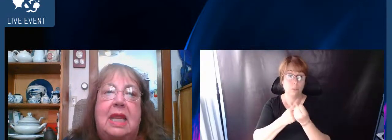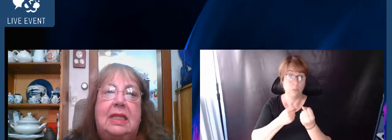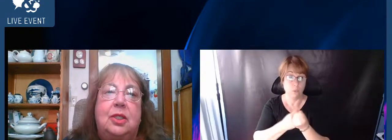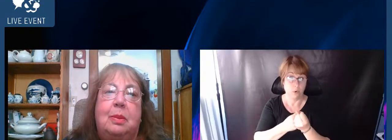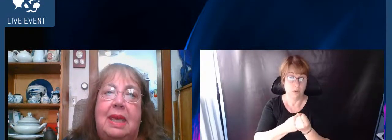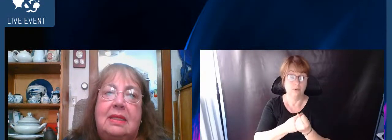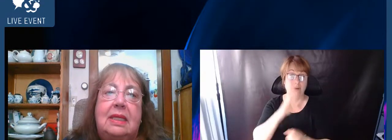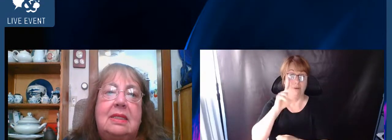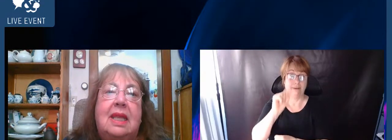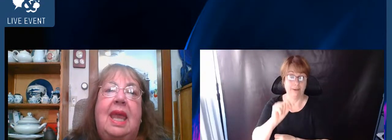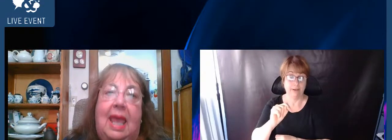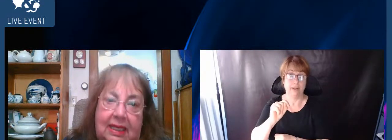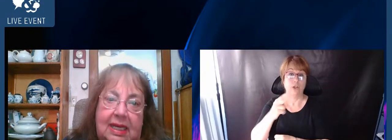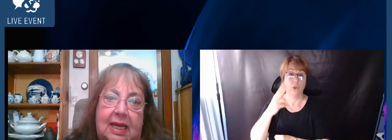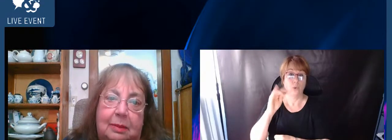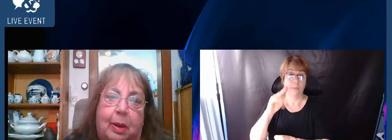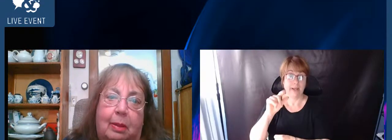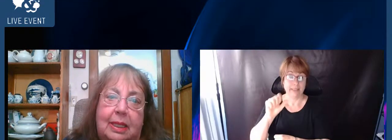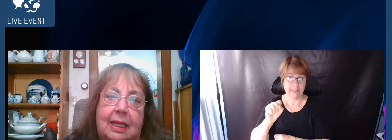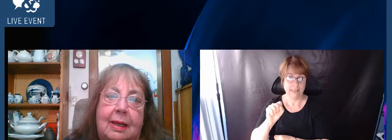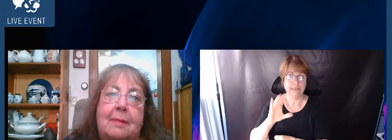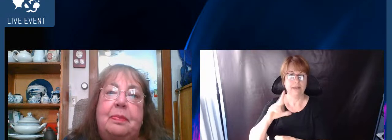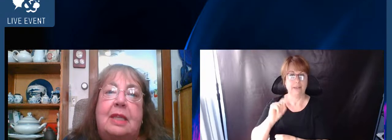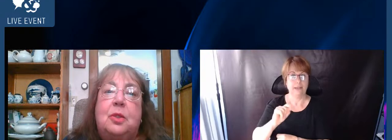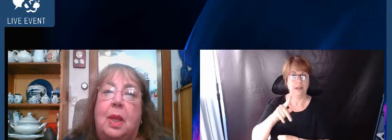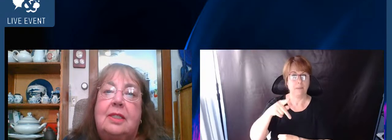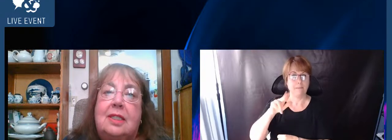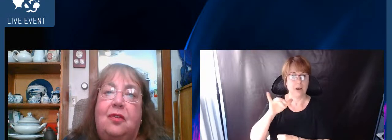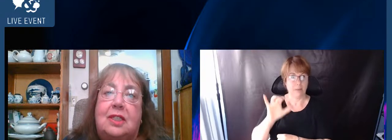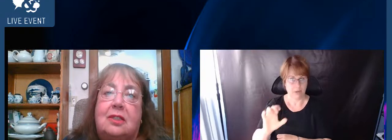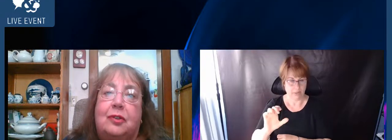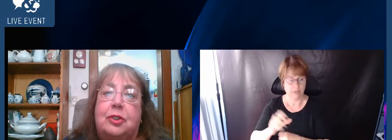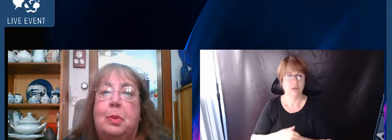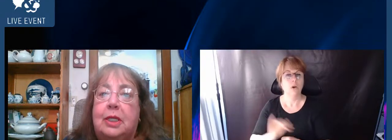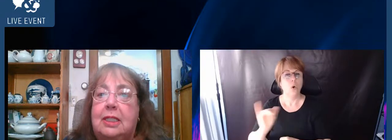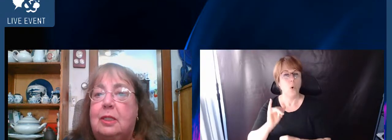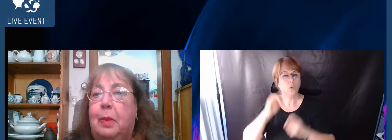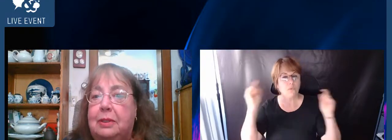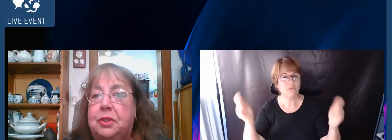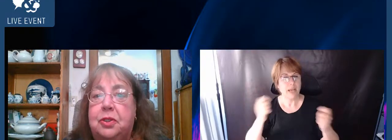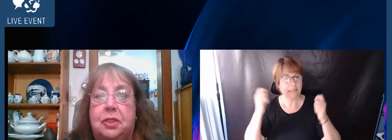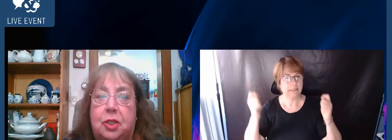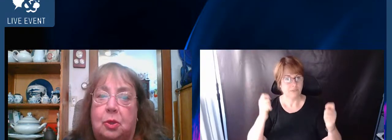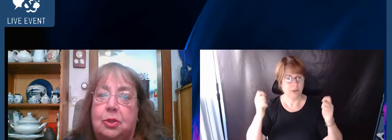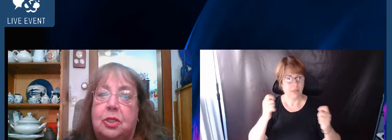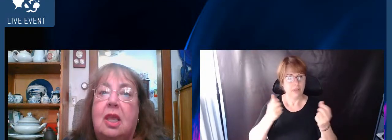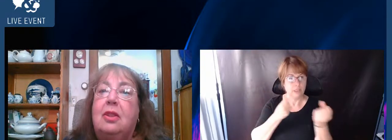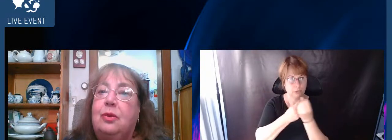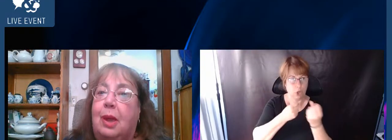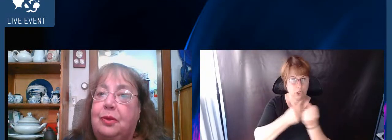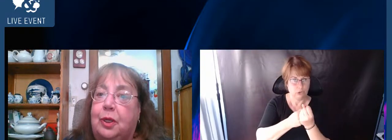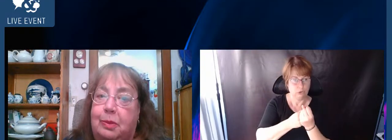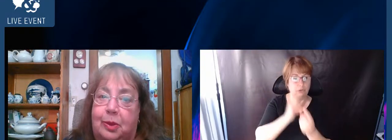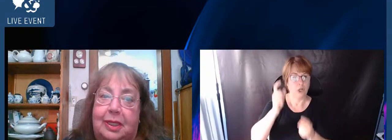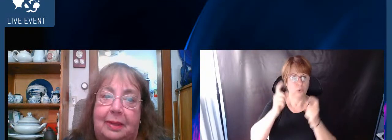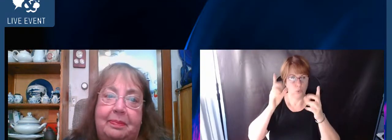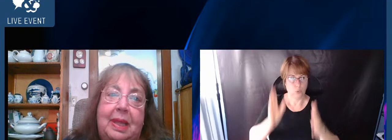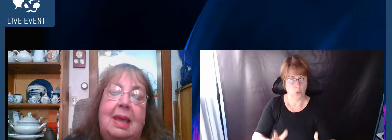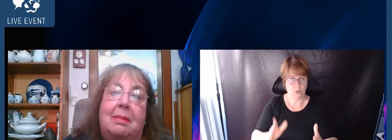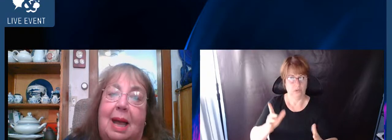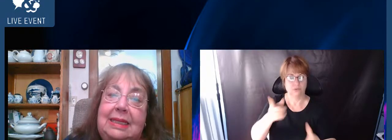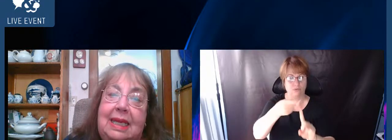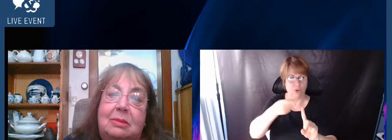of Connecticut Humanities and Connecticut Public, as well as the festival's marquee sponsors and donors throughout the